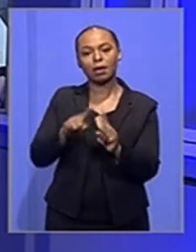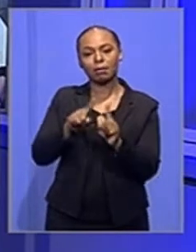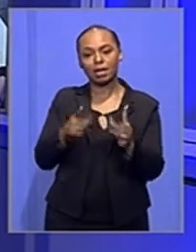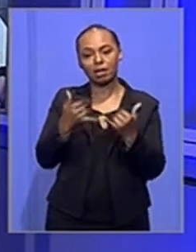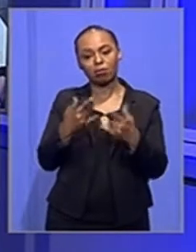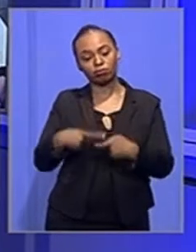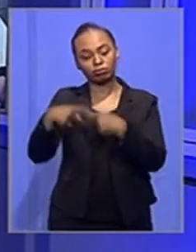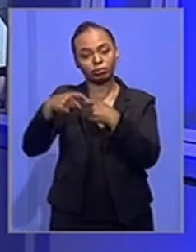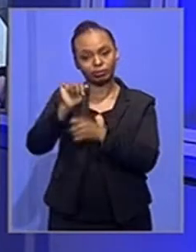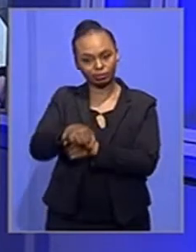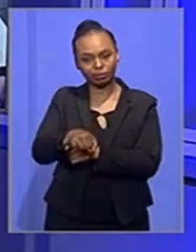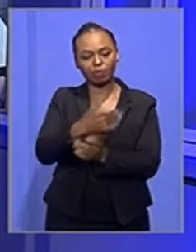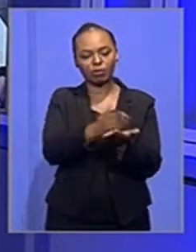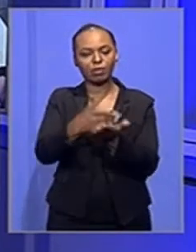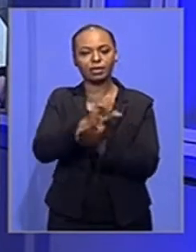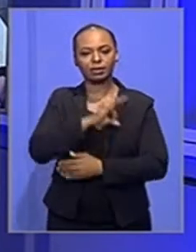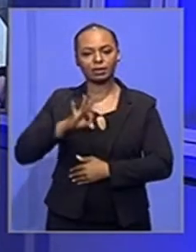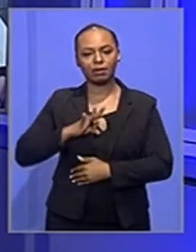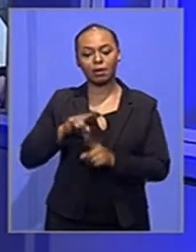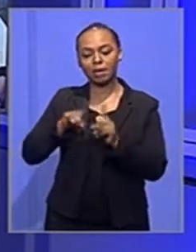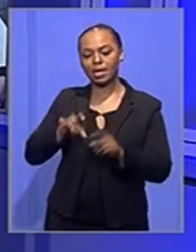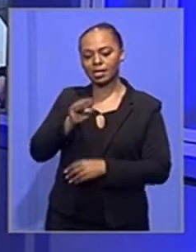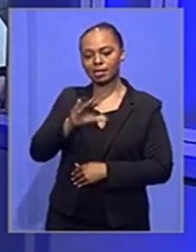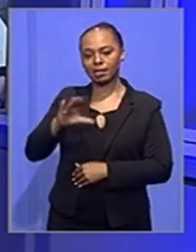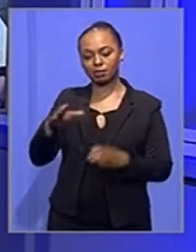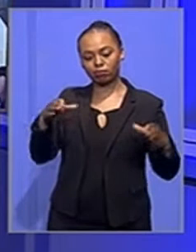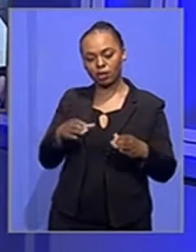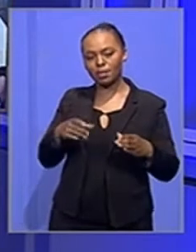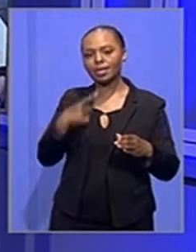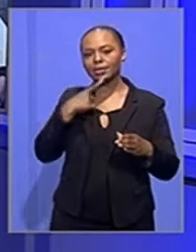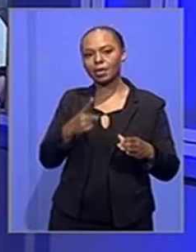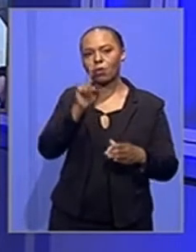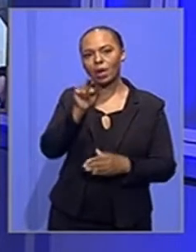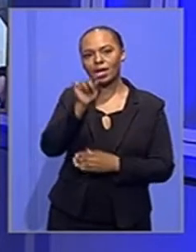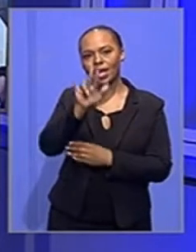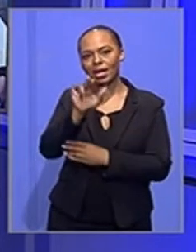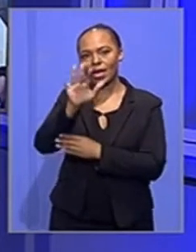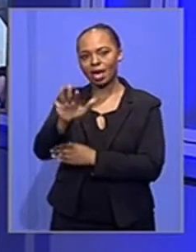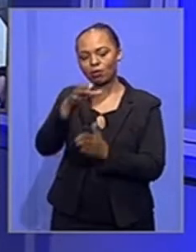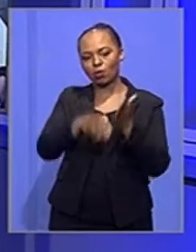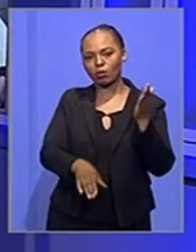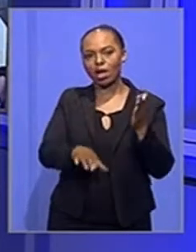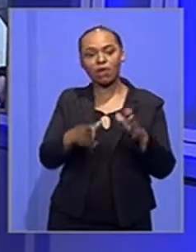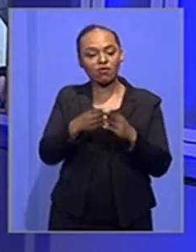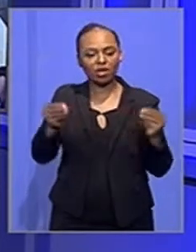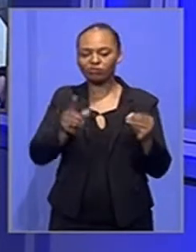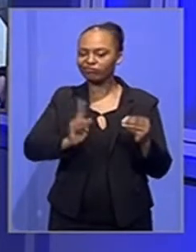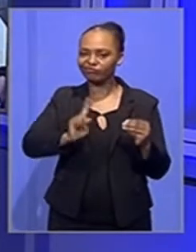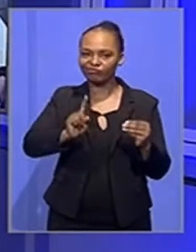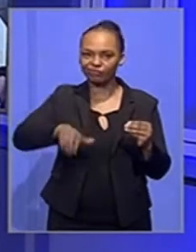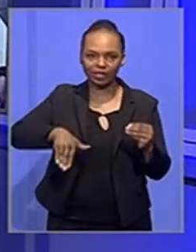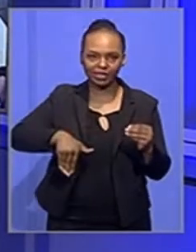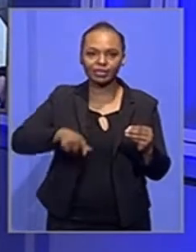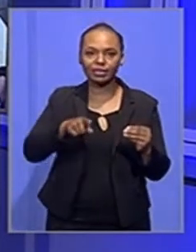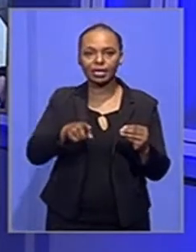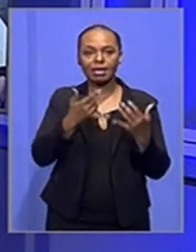emišitšwe nakwana. SABC e boletše gore lenaneo la karolo ya 189 ga se la fedišwa. Setsebi sa mošomo